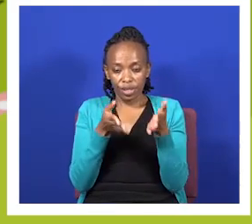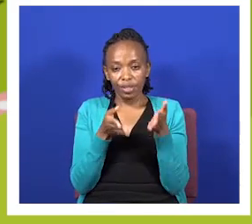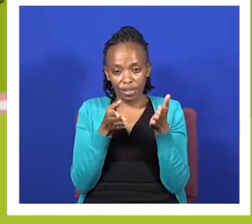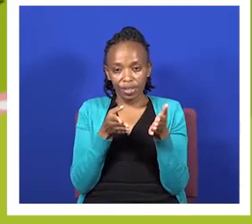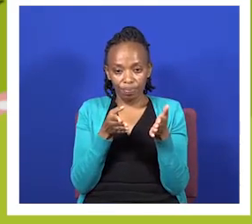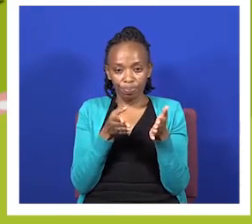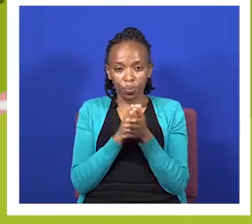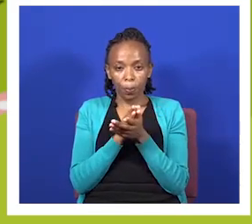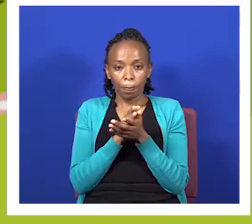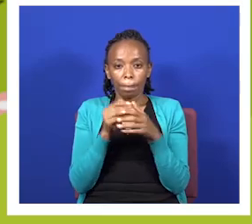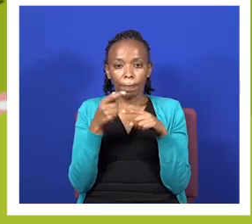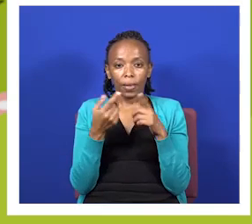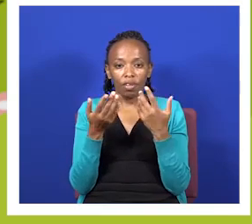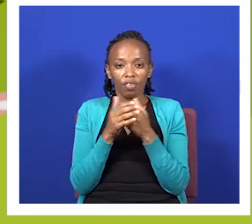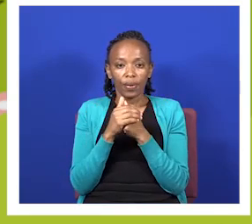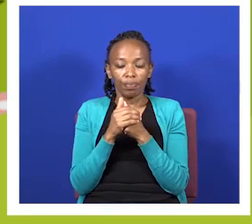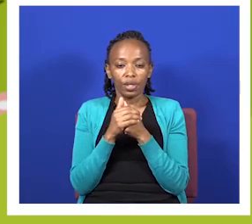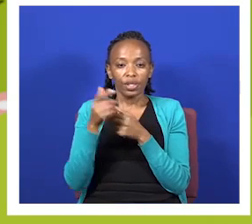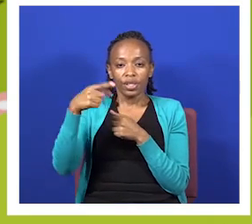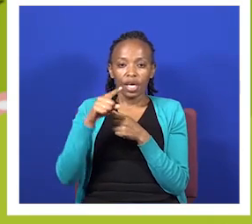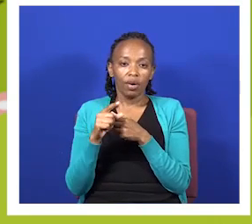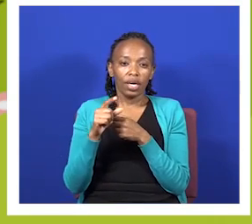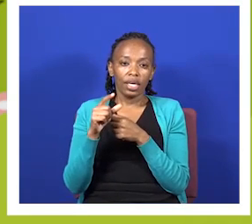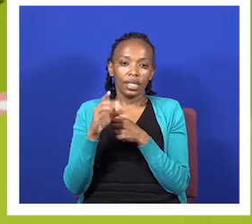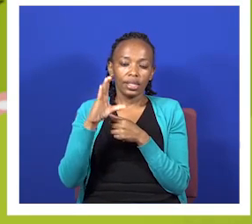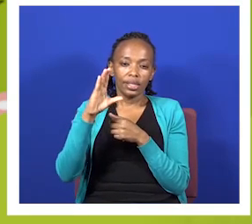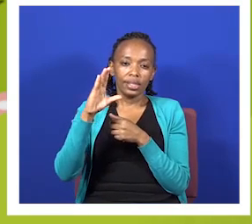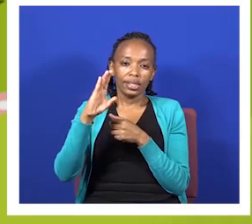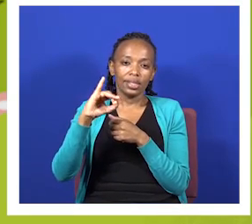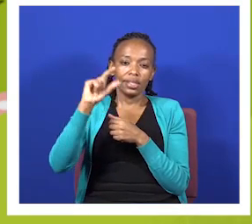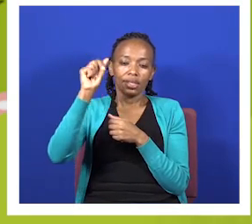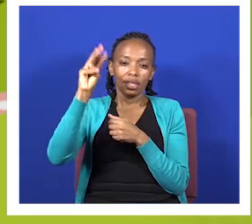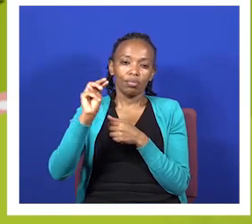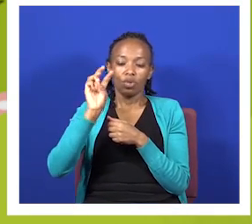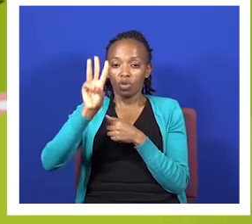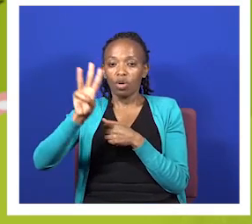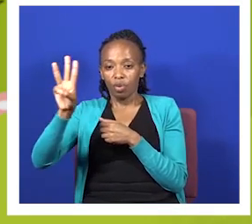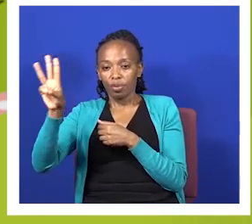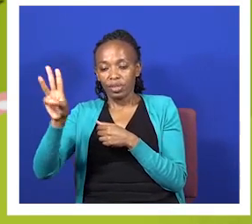this from our CITAM website.